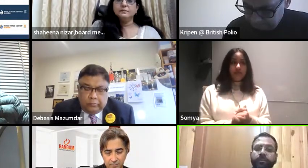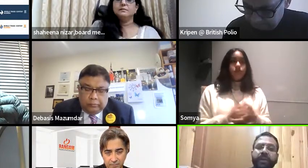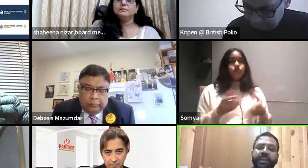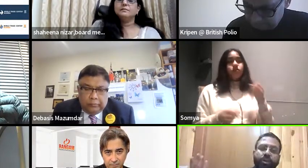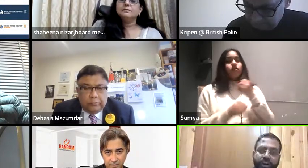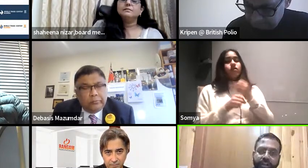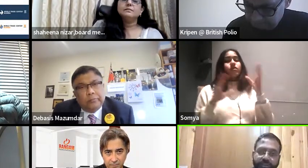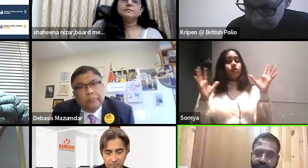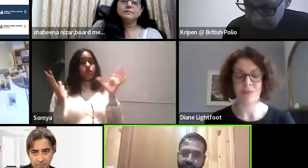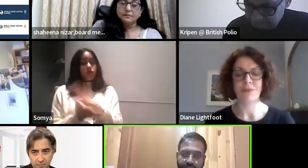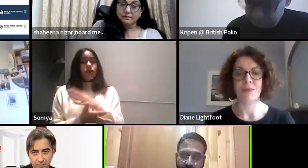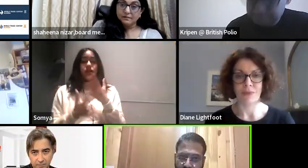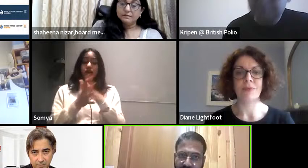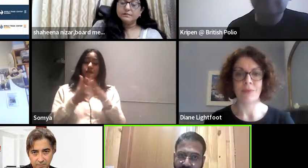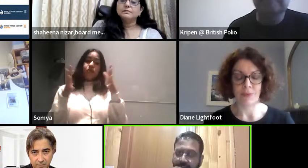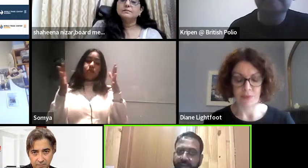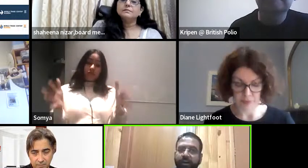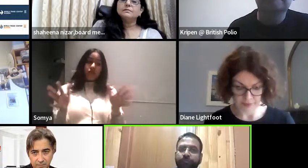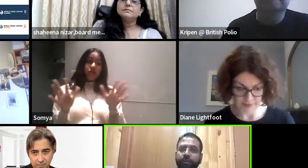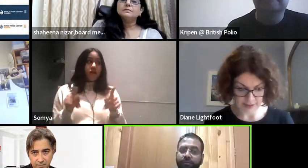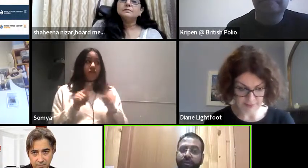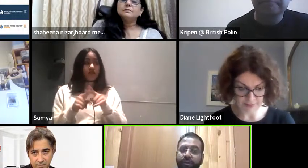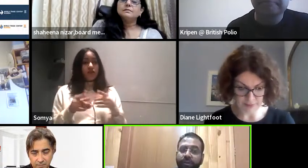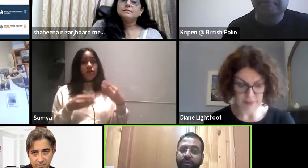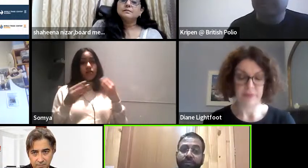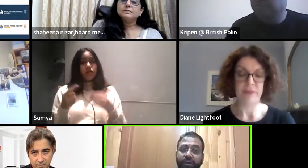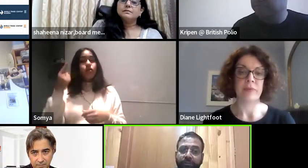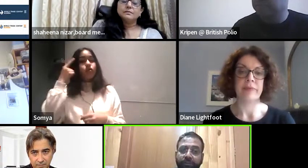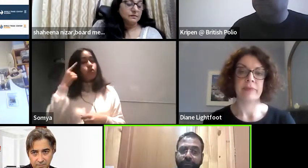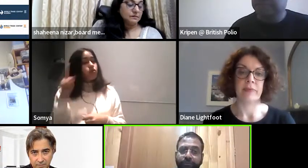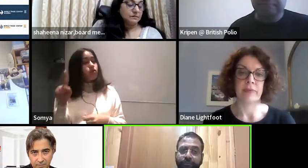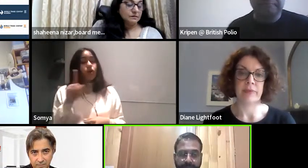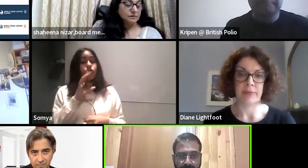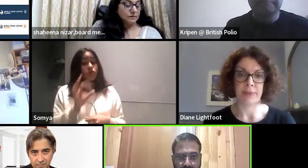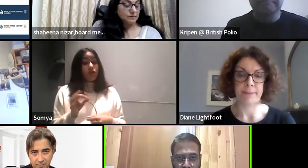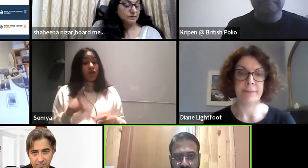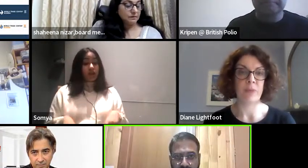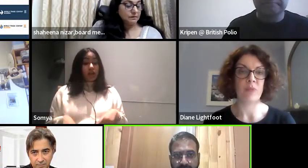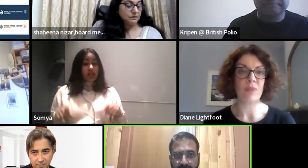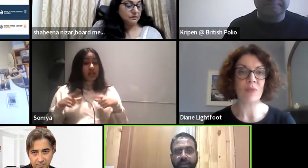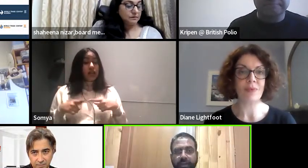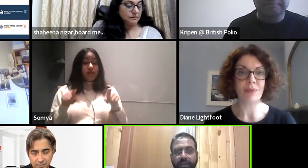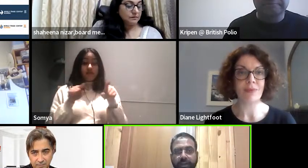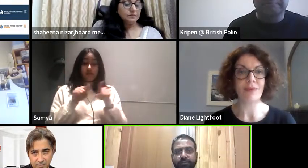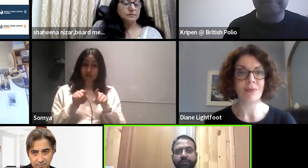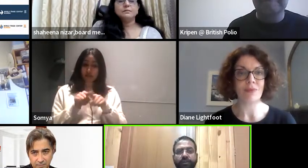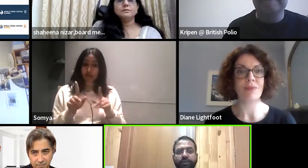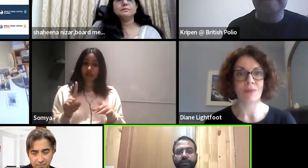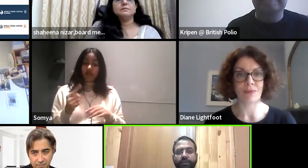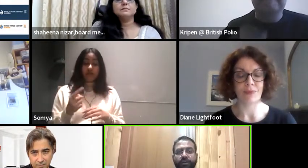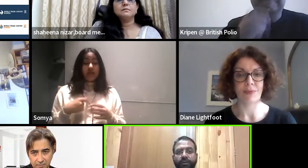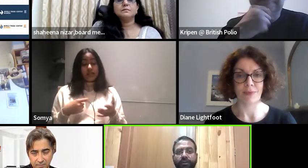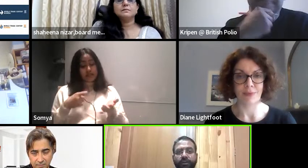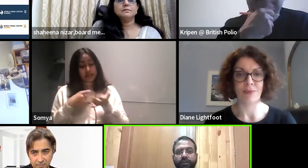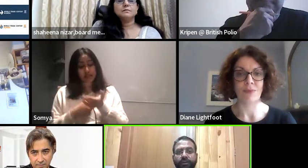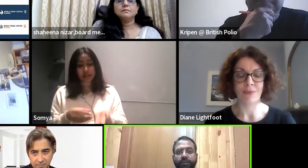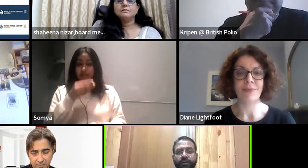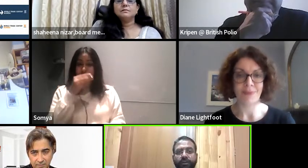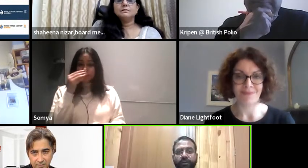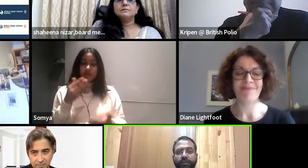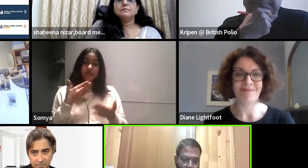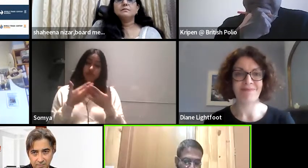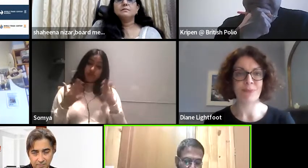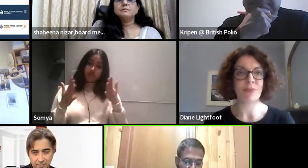of the biggest organizations. So thanks for giving real life examples. Really oblige, gratitude from my side to you. Thank